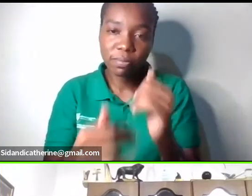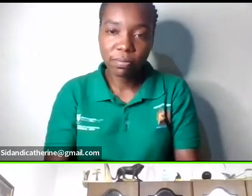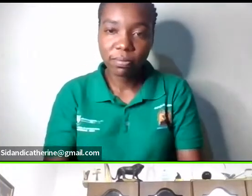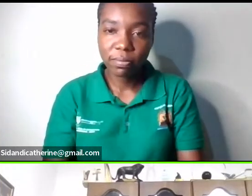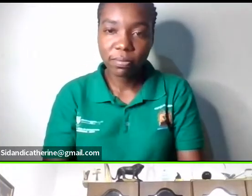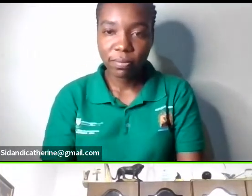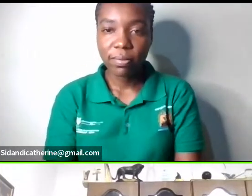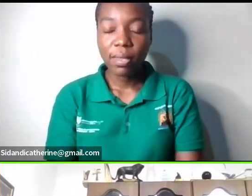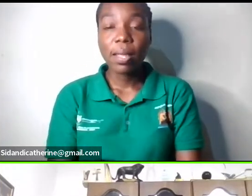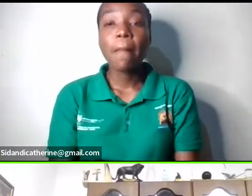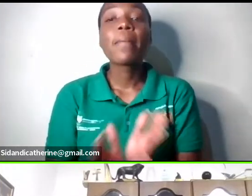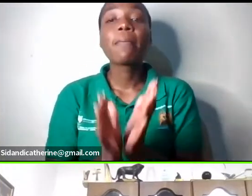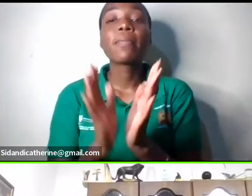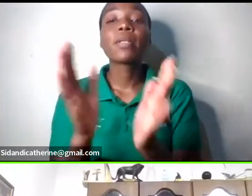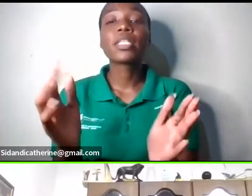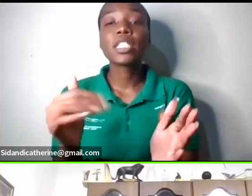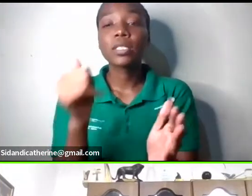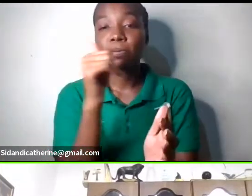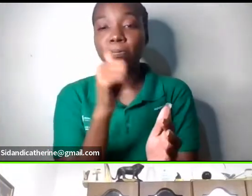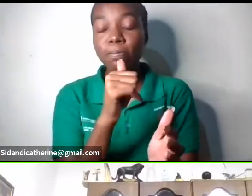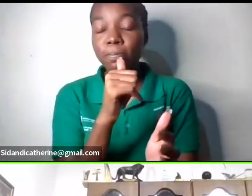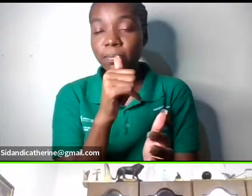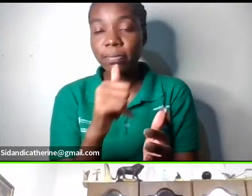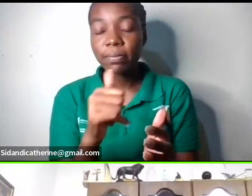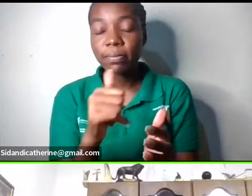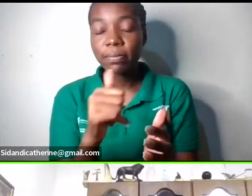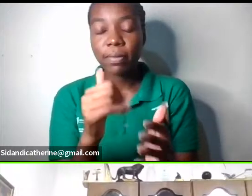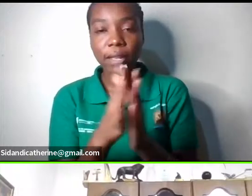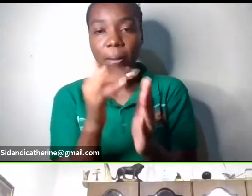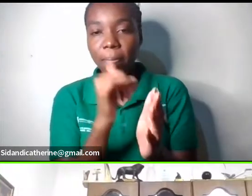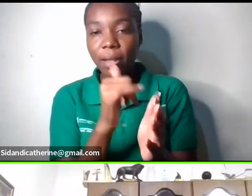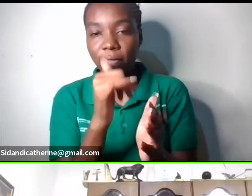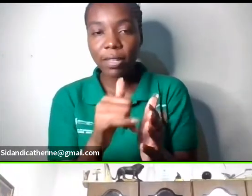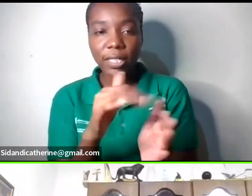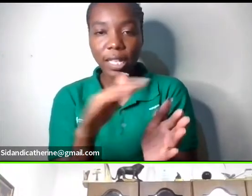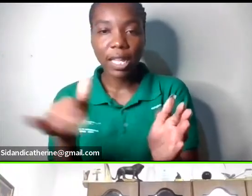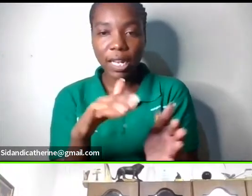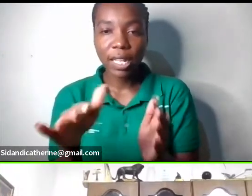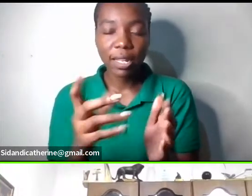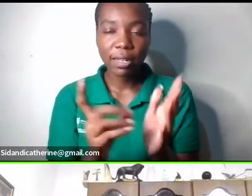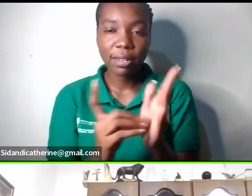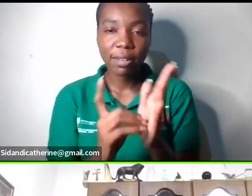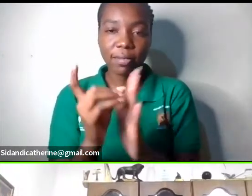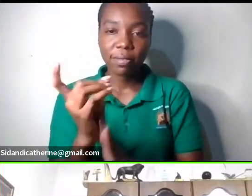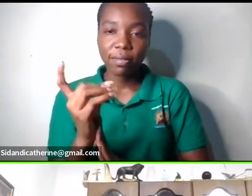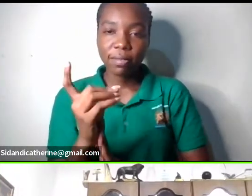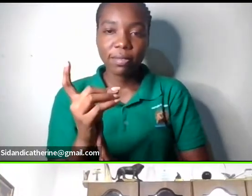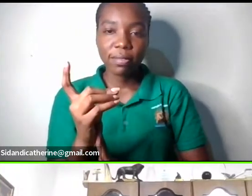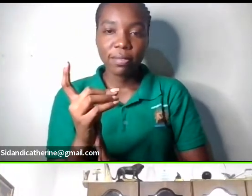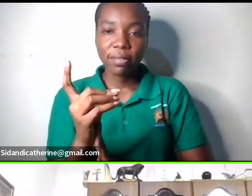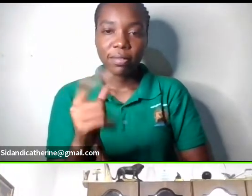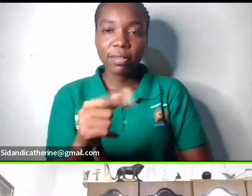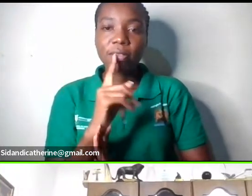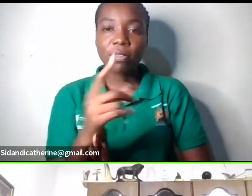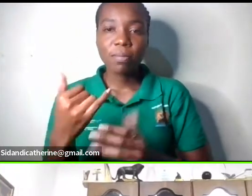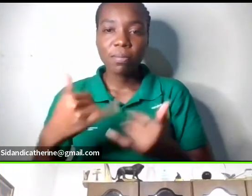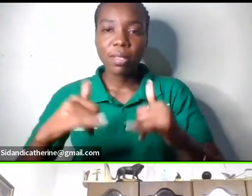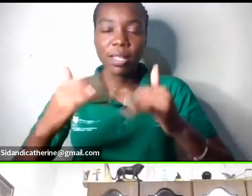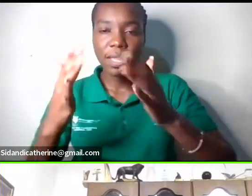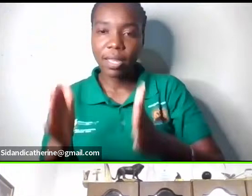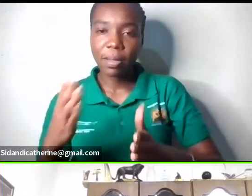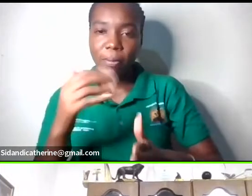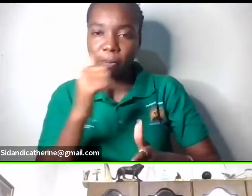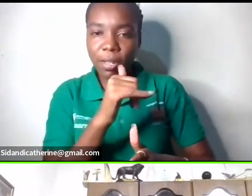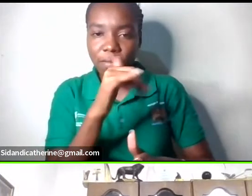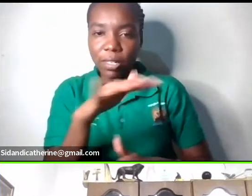utility that is developed by a private sector, a player in the private sector.